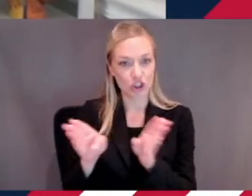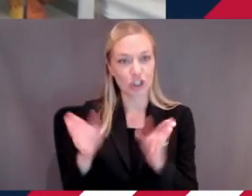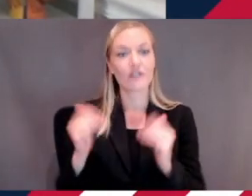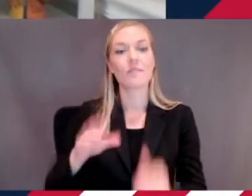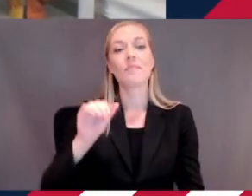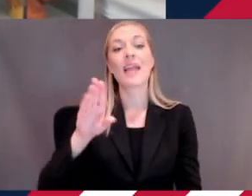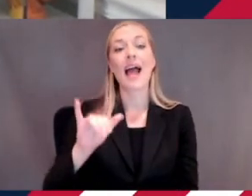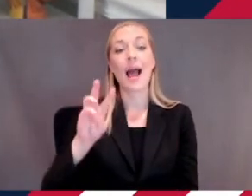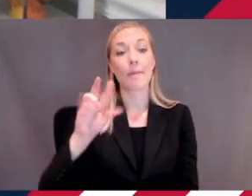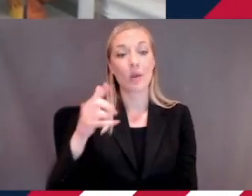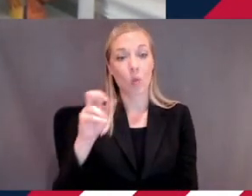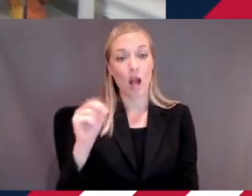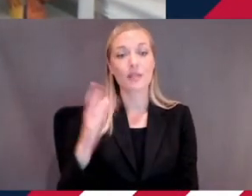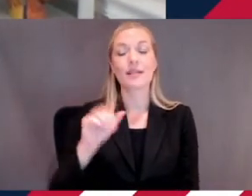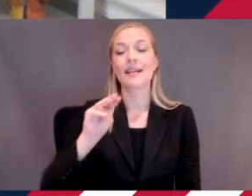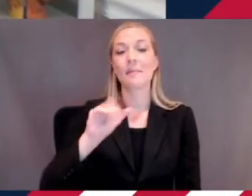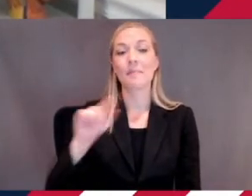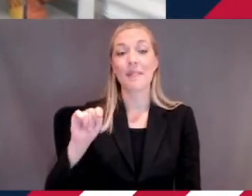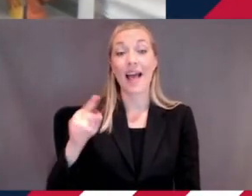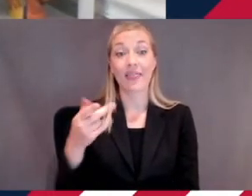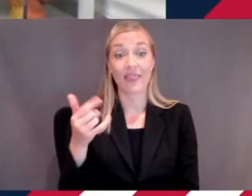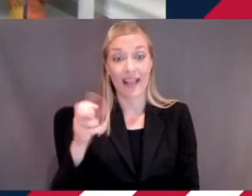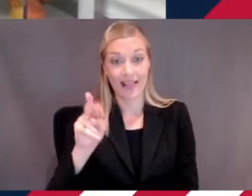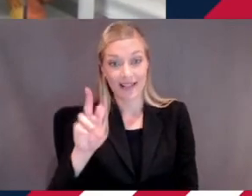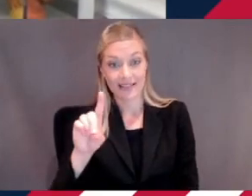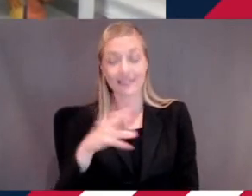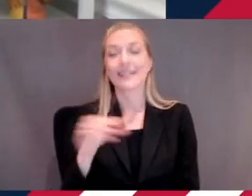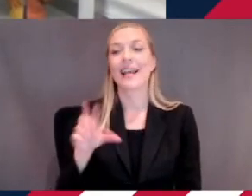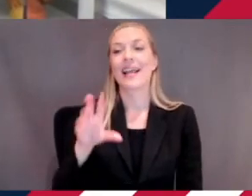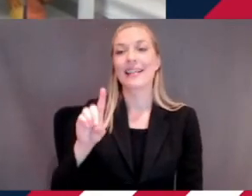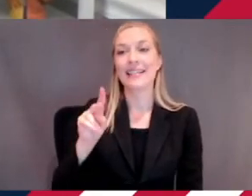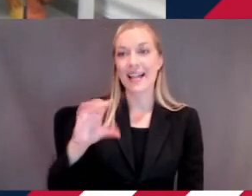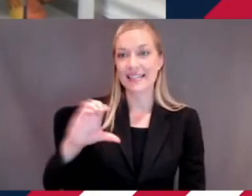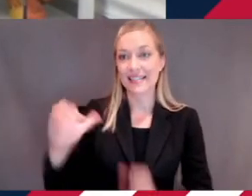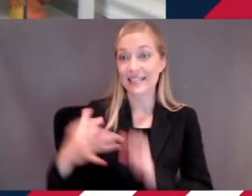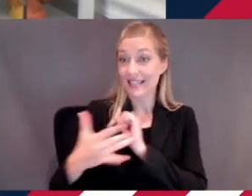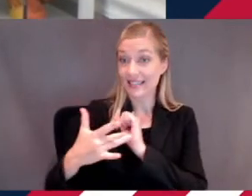tech team are working around the clock to help facilitate our virtual meetings.